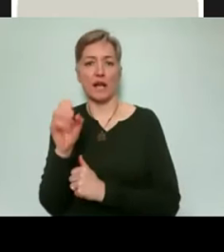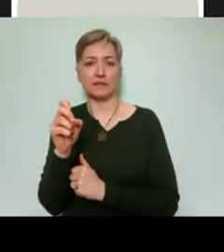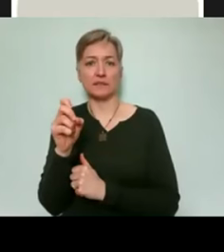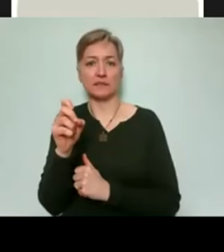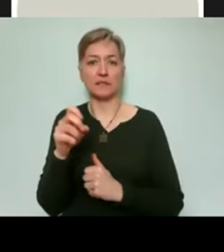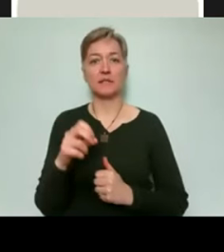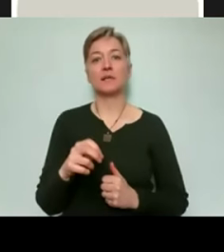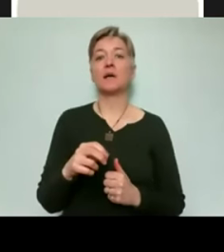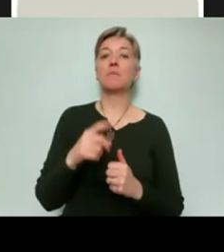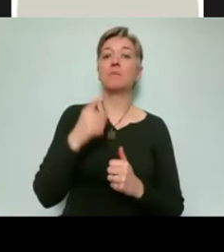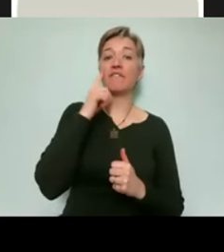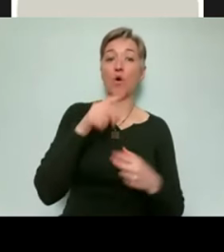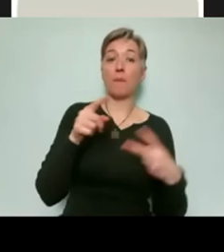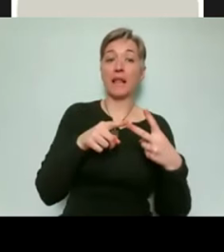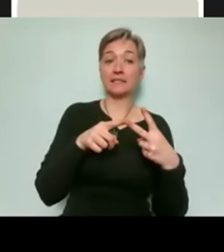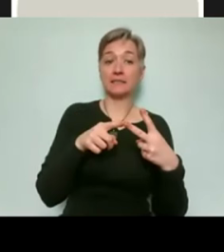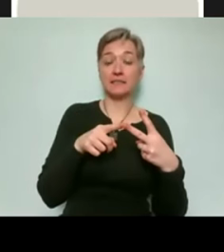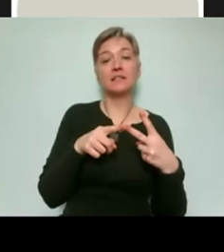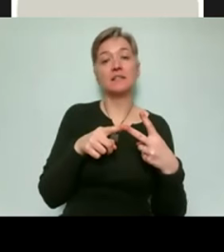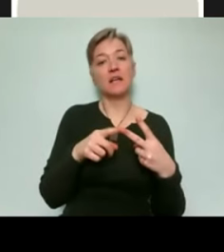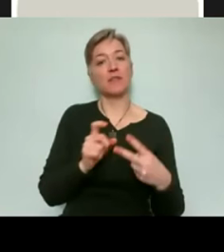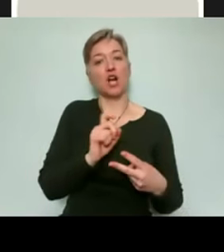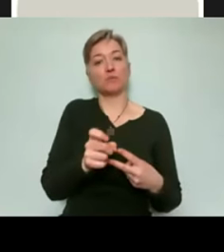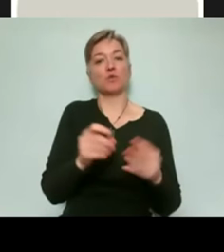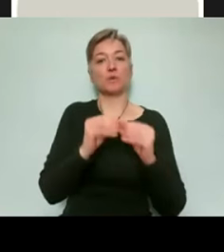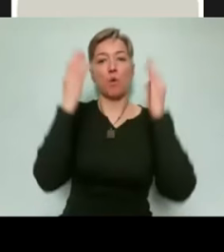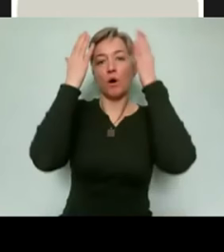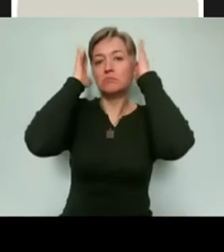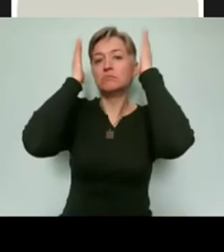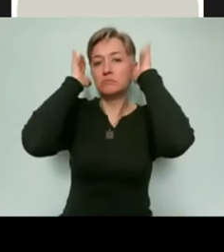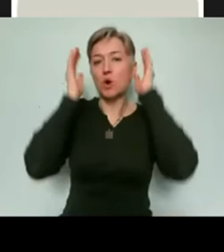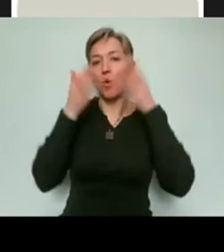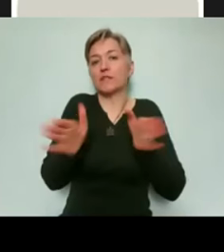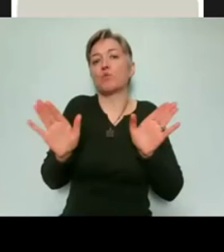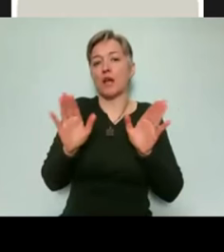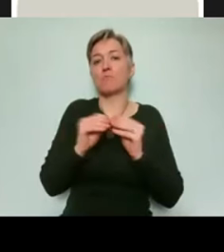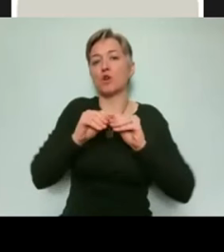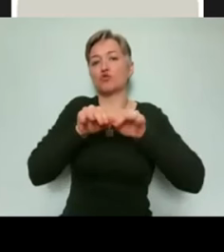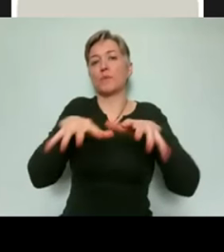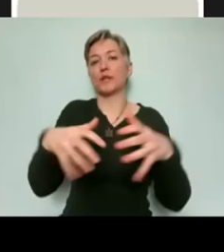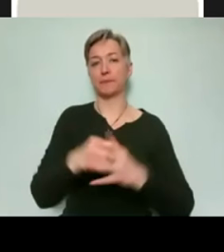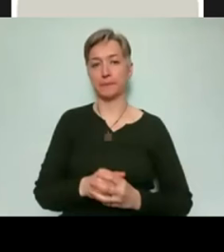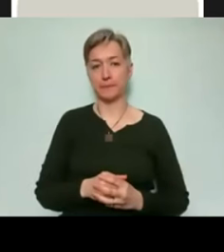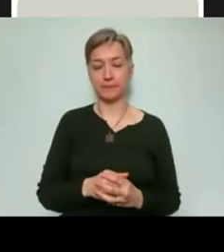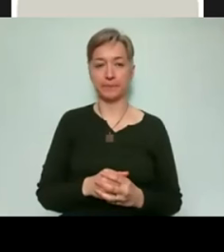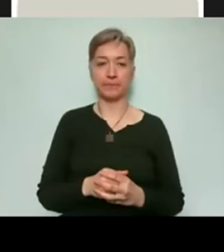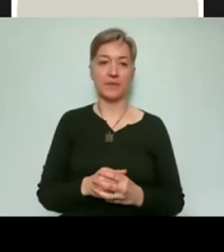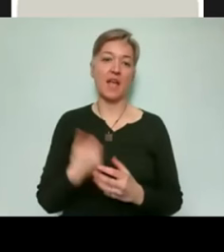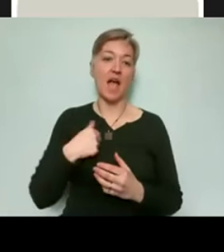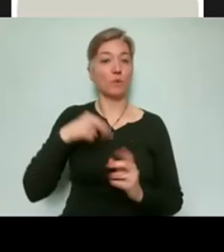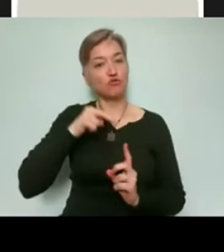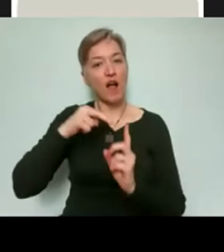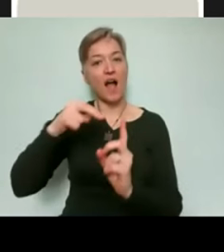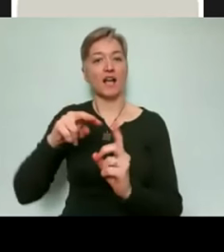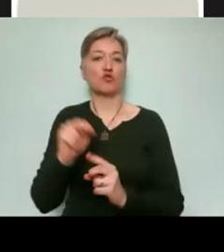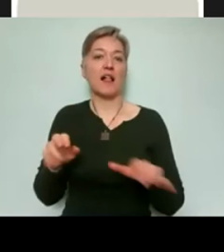whereas for plexin neurons, the contribution was more widespread and distributed. Similarly, we tracked the neural activity